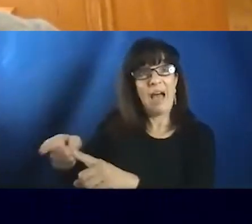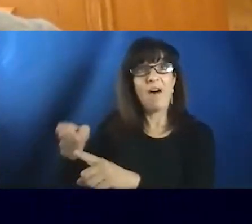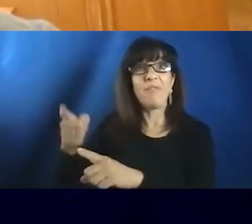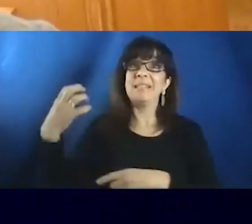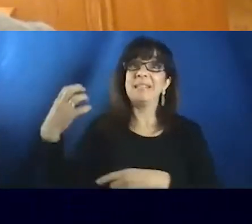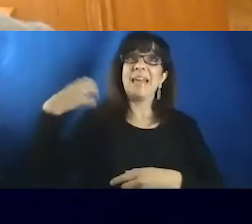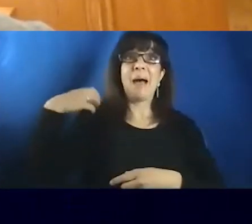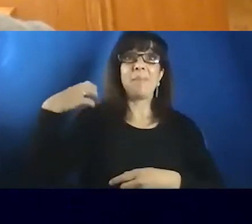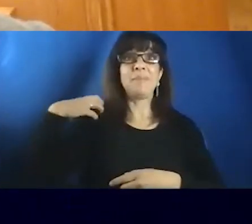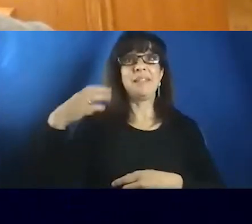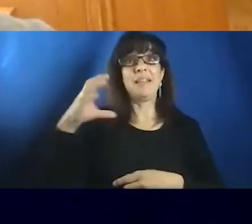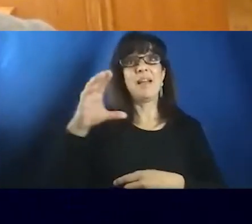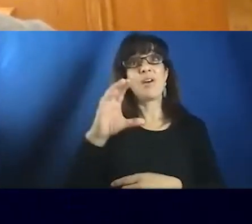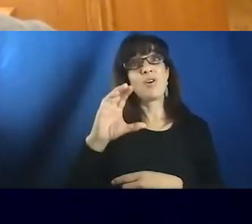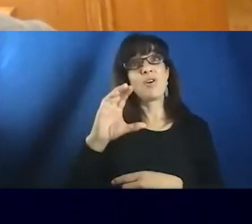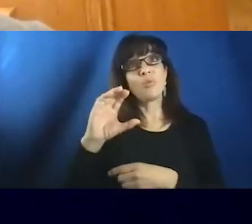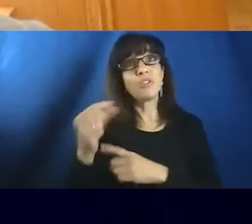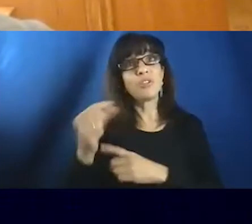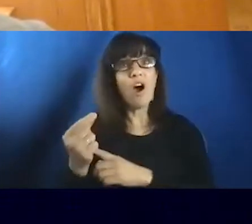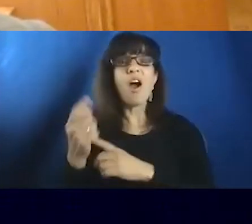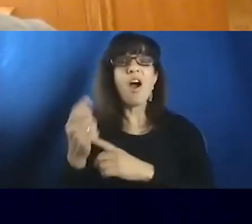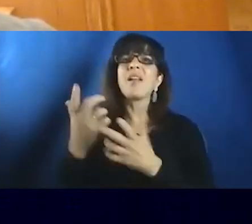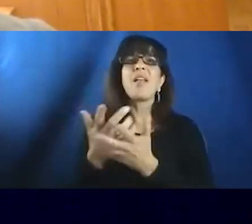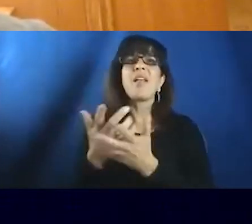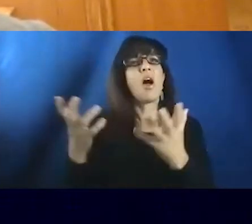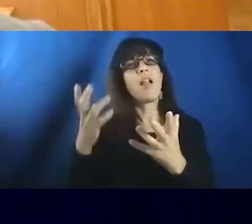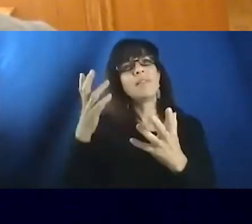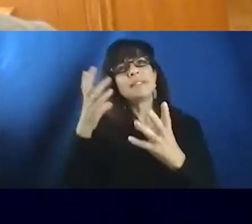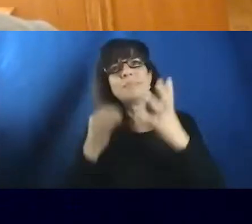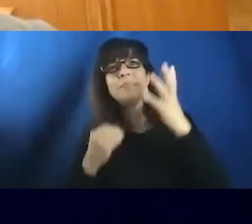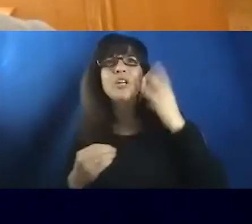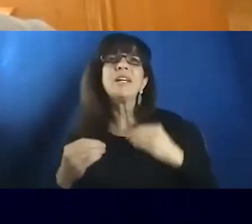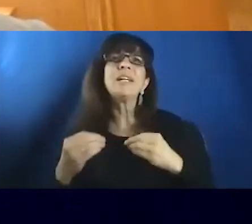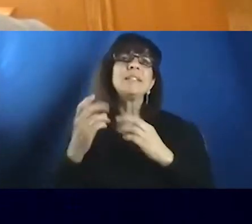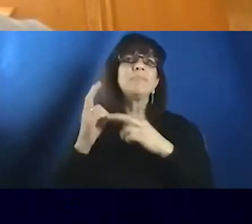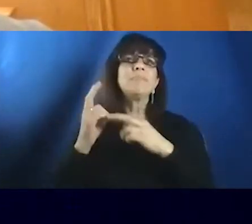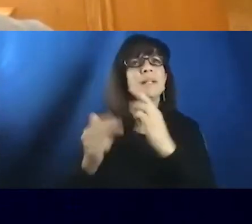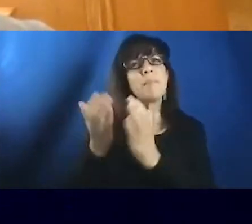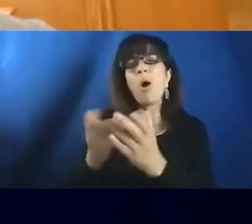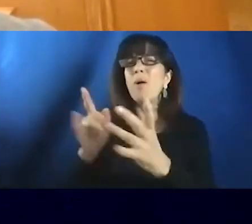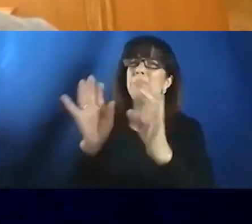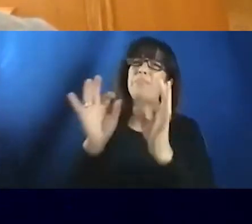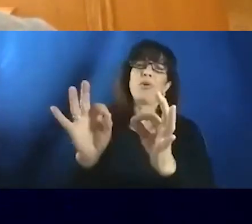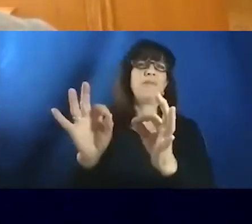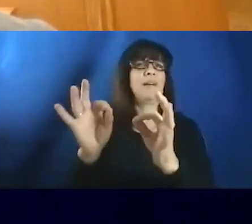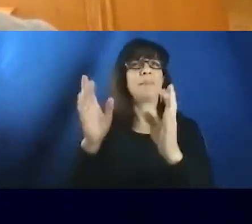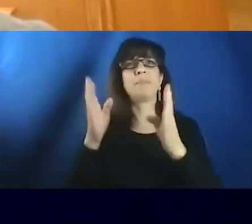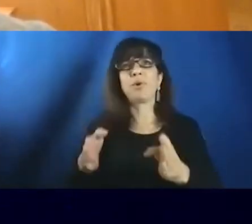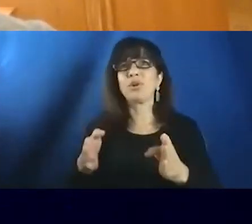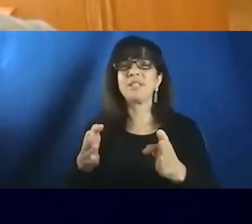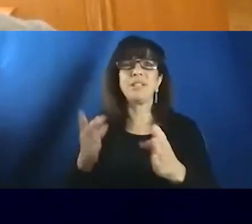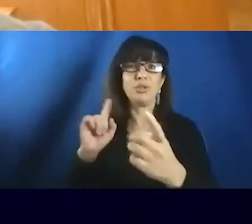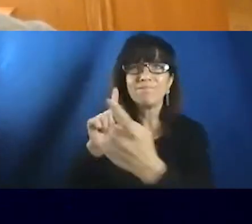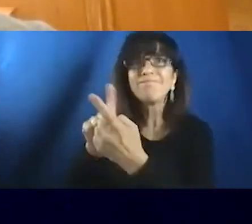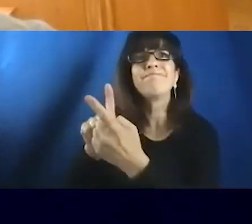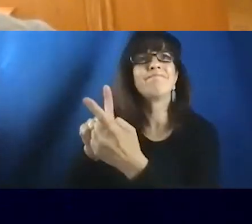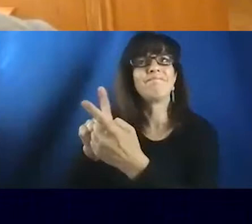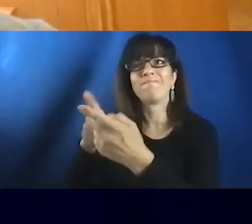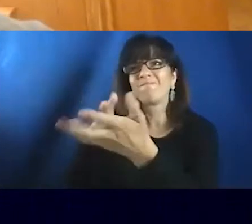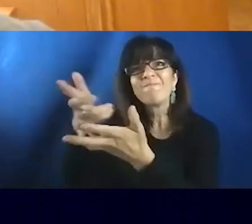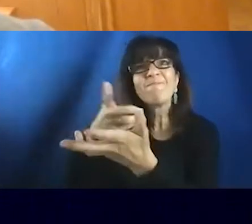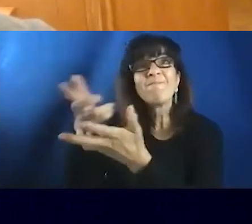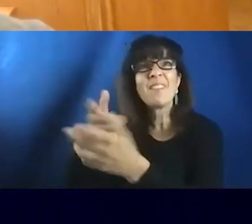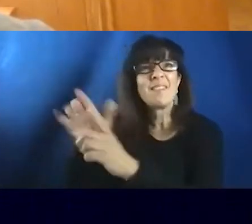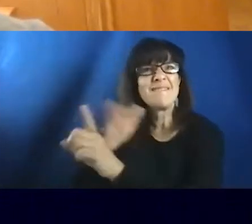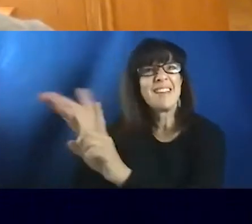he's a captain in the Coast Guard. He has lots of experience building boats. I thought he was the perfect person to